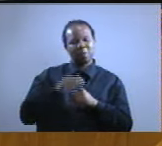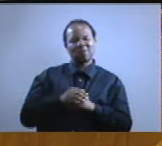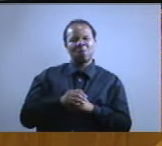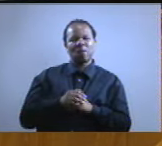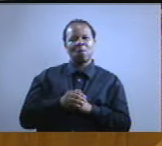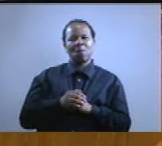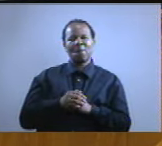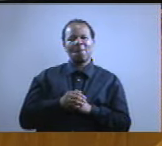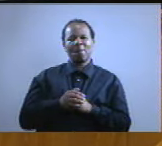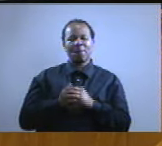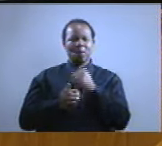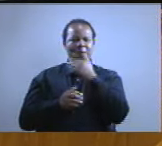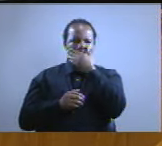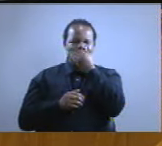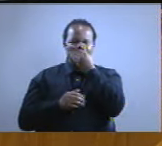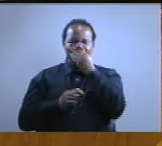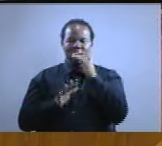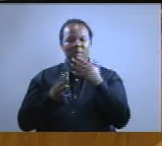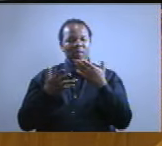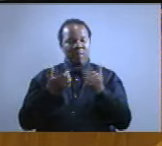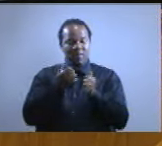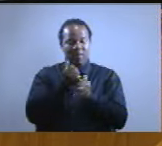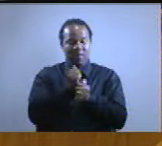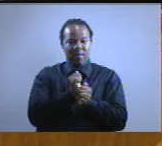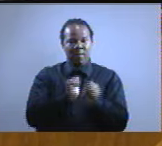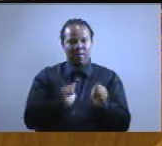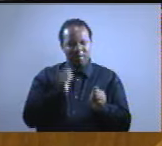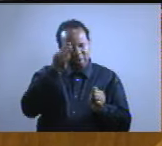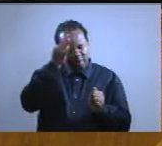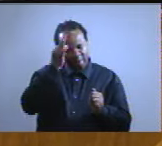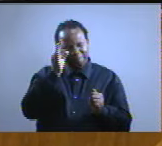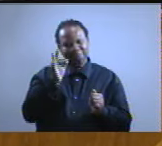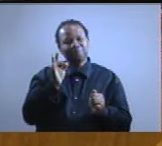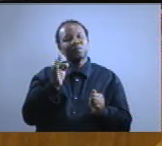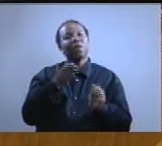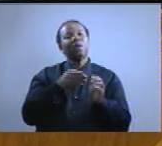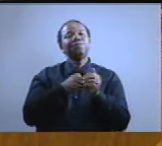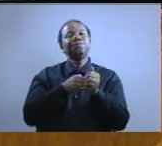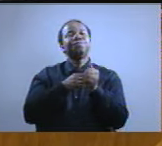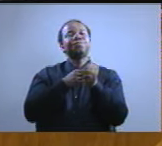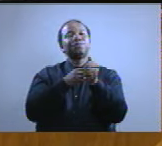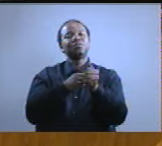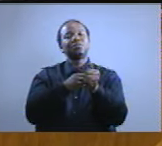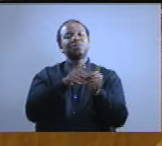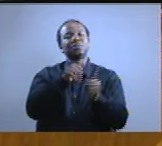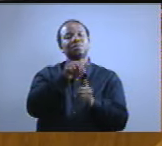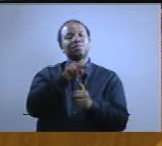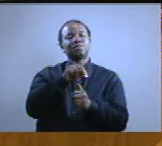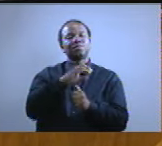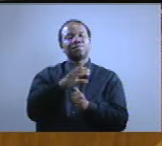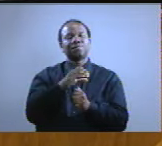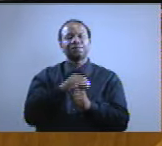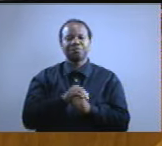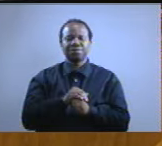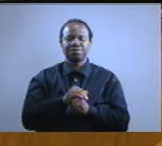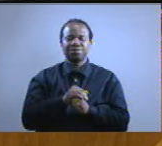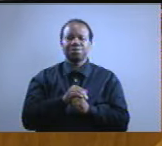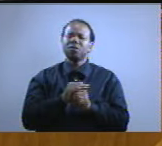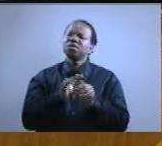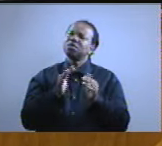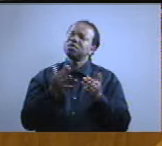this democratic and caring government, of course under the leadership of the African National Congress, find